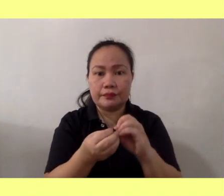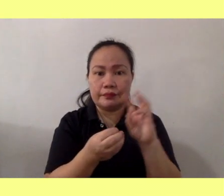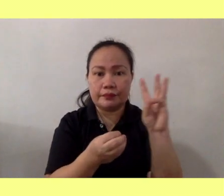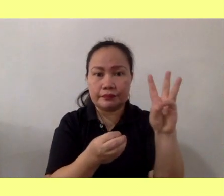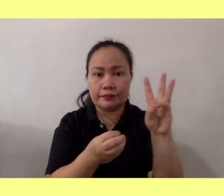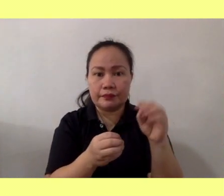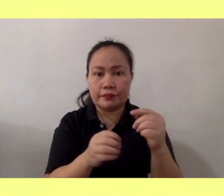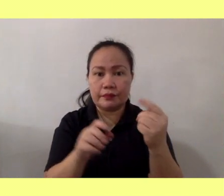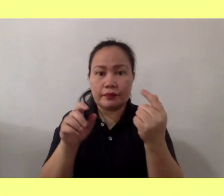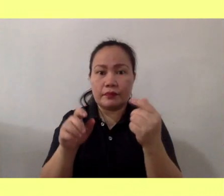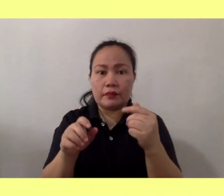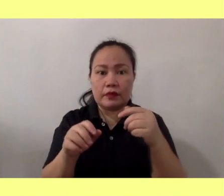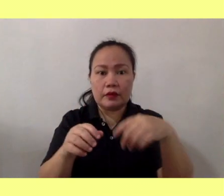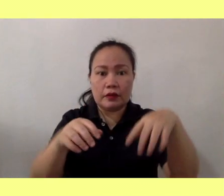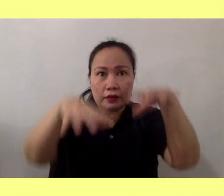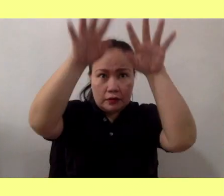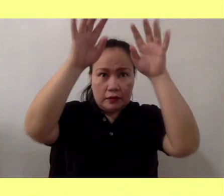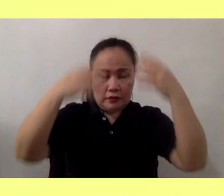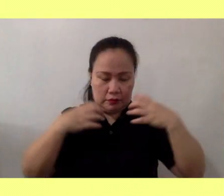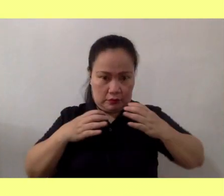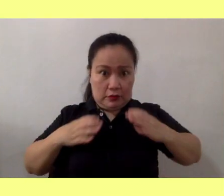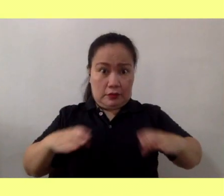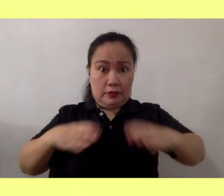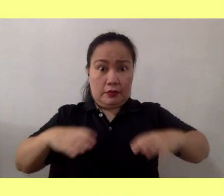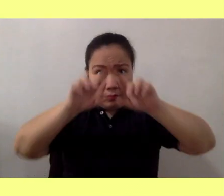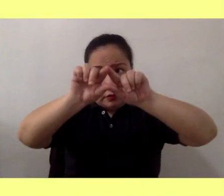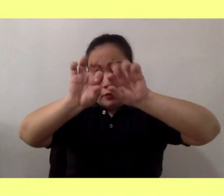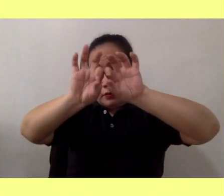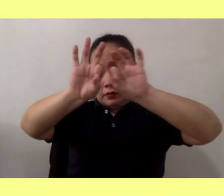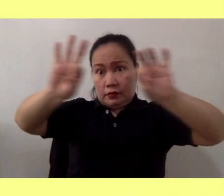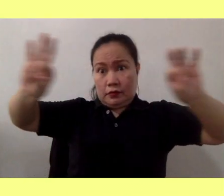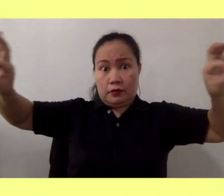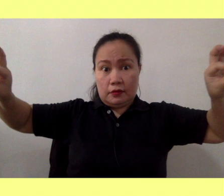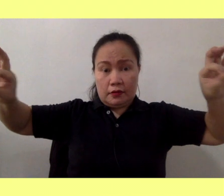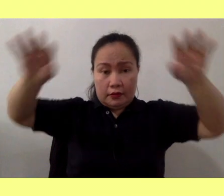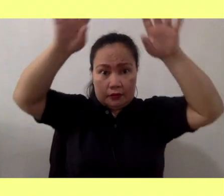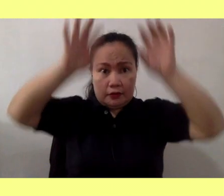a clothesline. So, a clothesline is